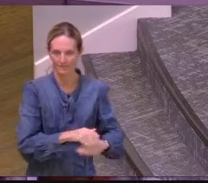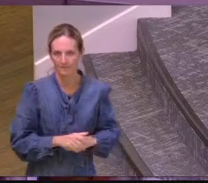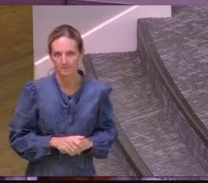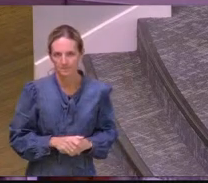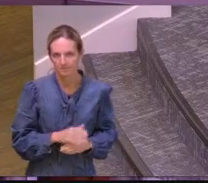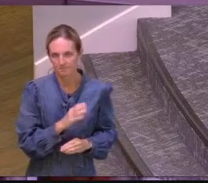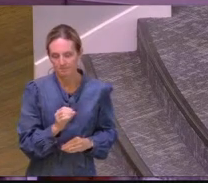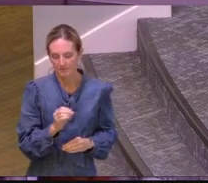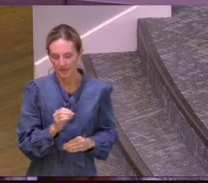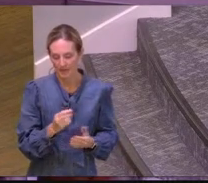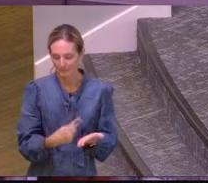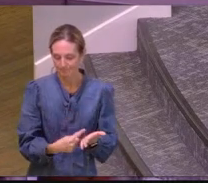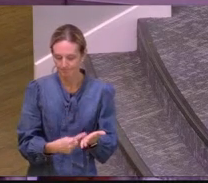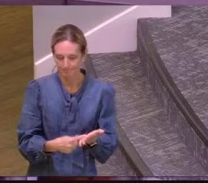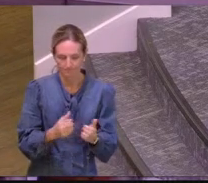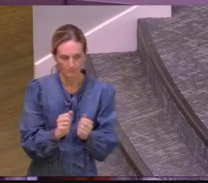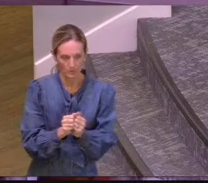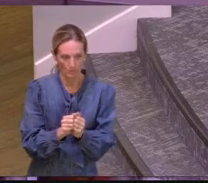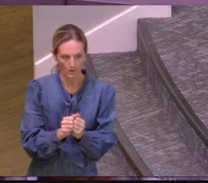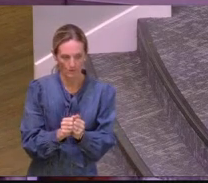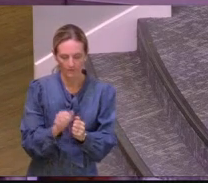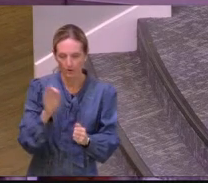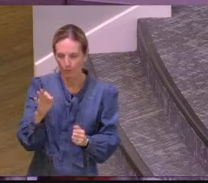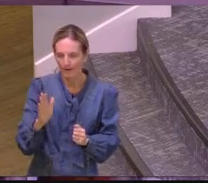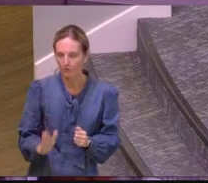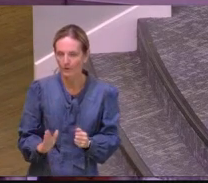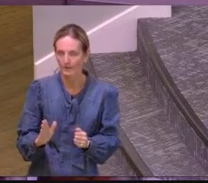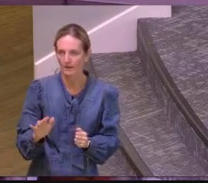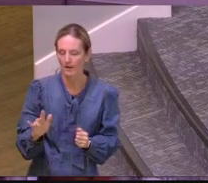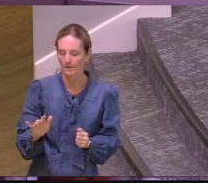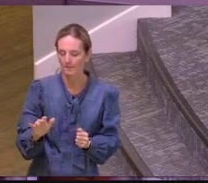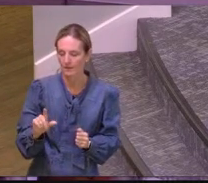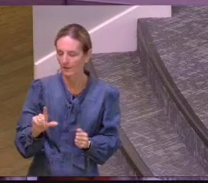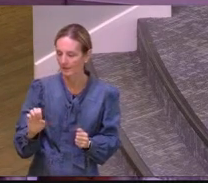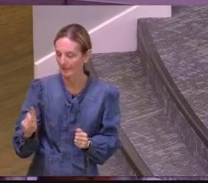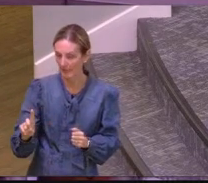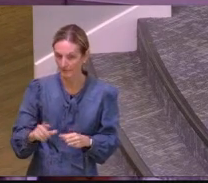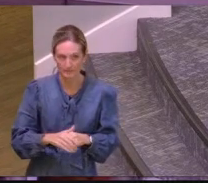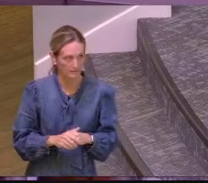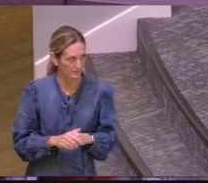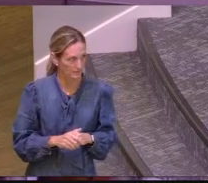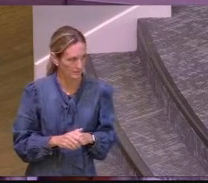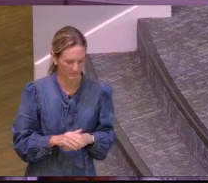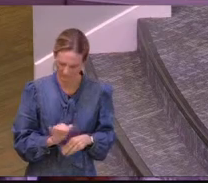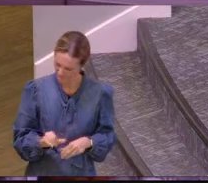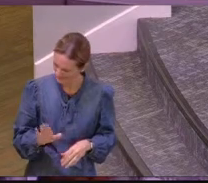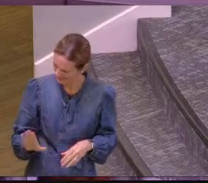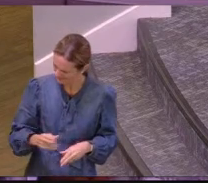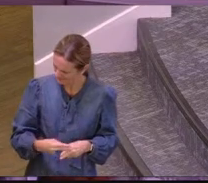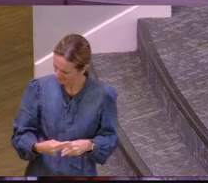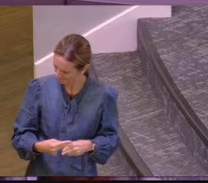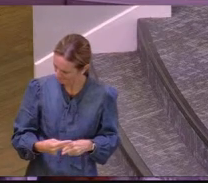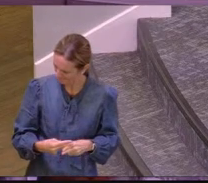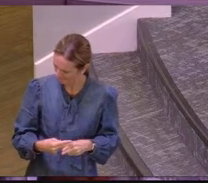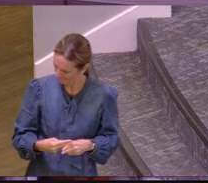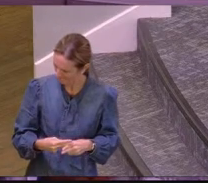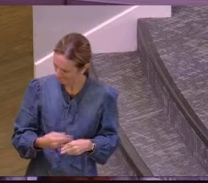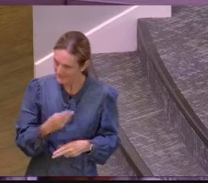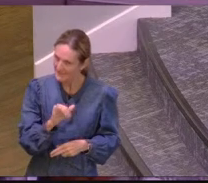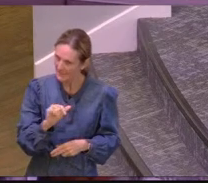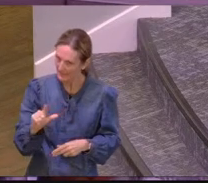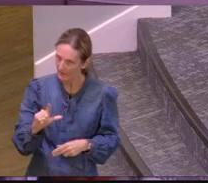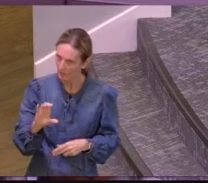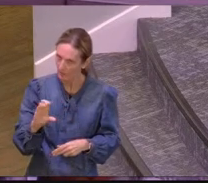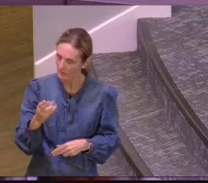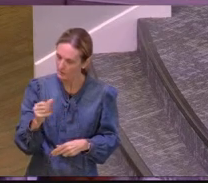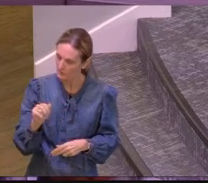talking with the Reverend Lett, is that right? Yeah, at Hill Chapel? Yes,